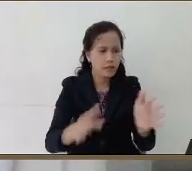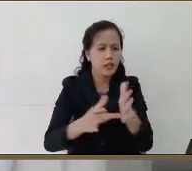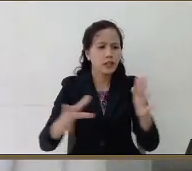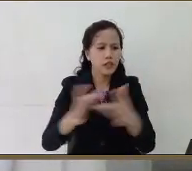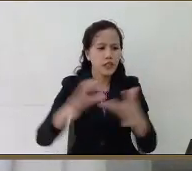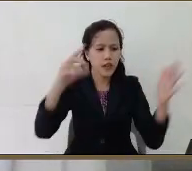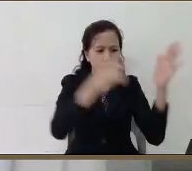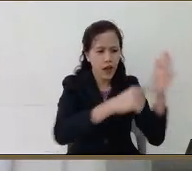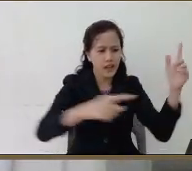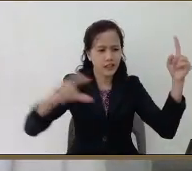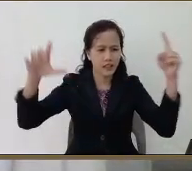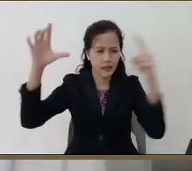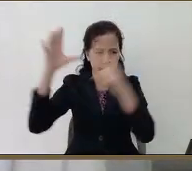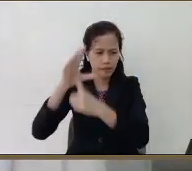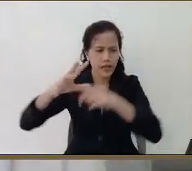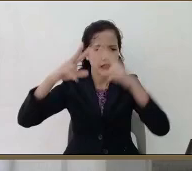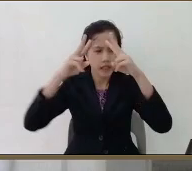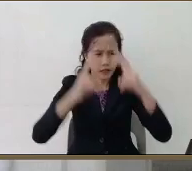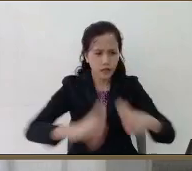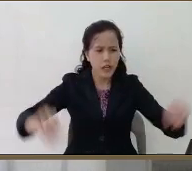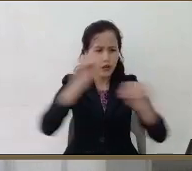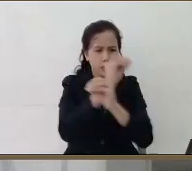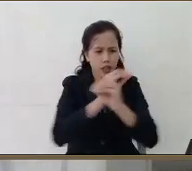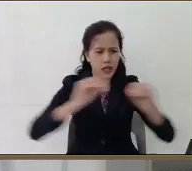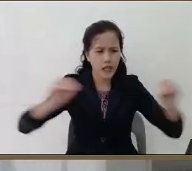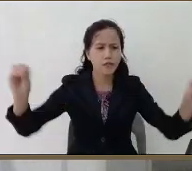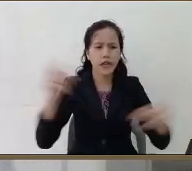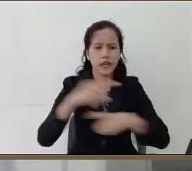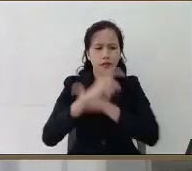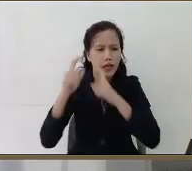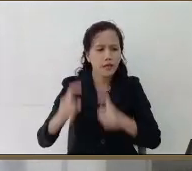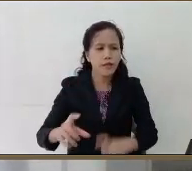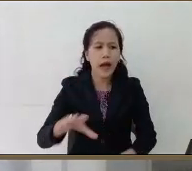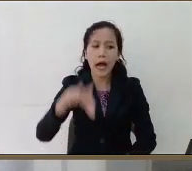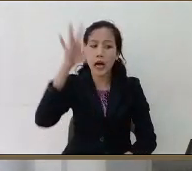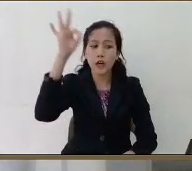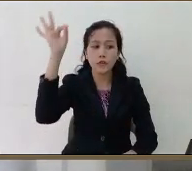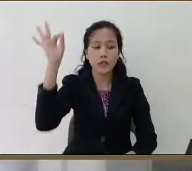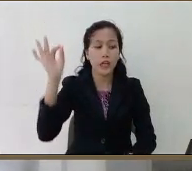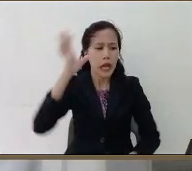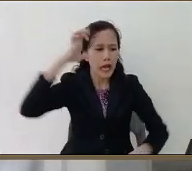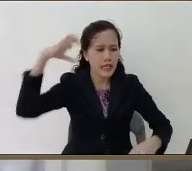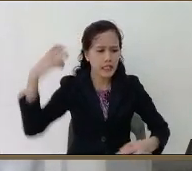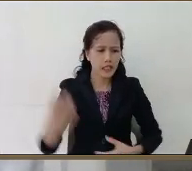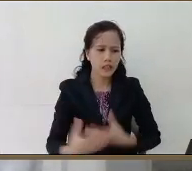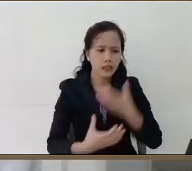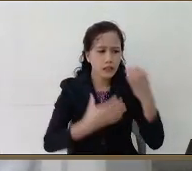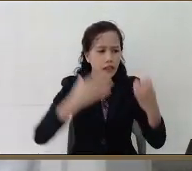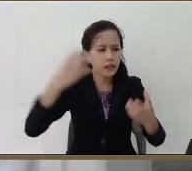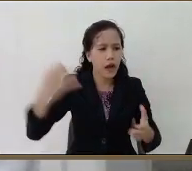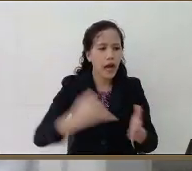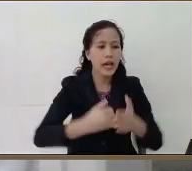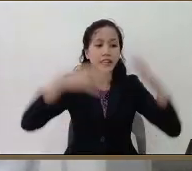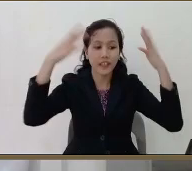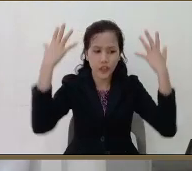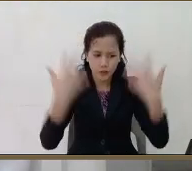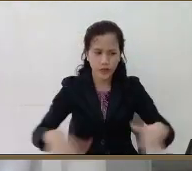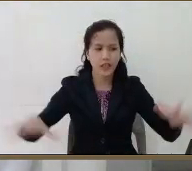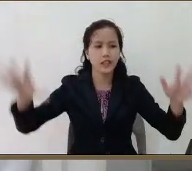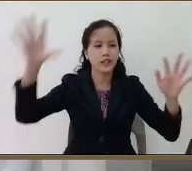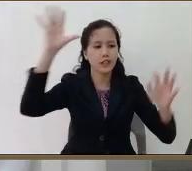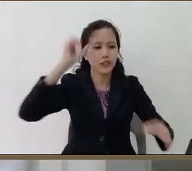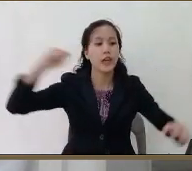him, crucified him, though no sin could be found. And as it cried, "It